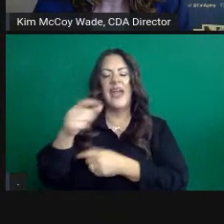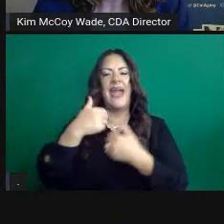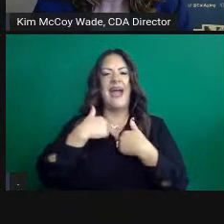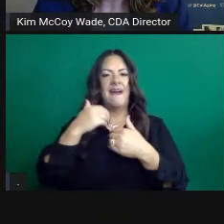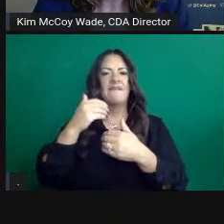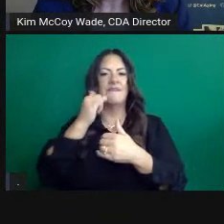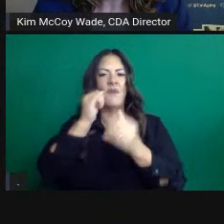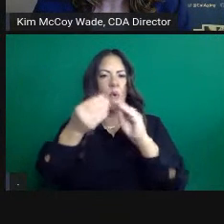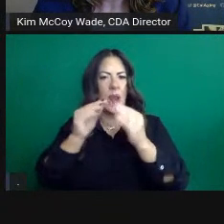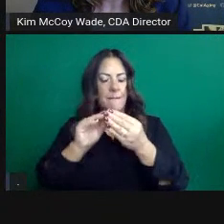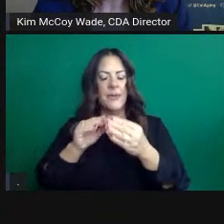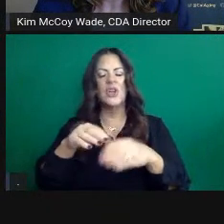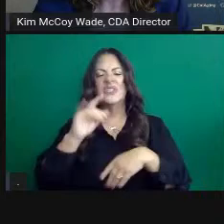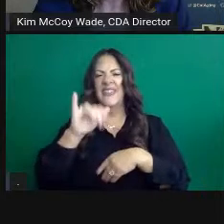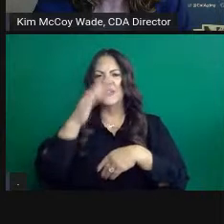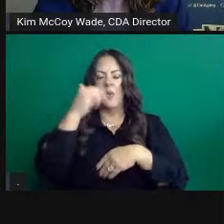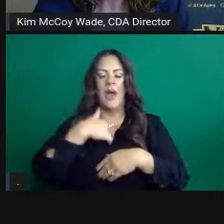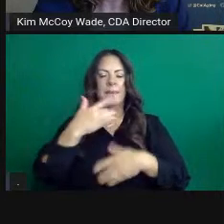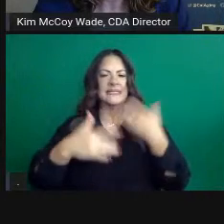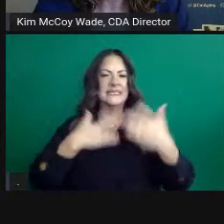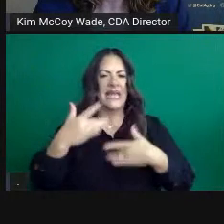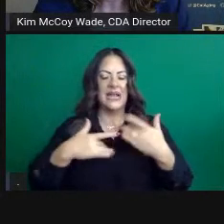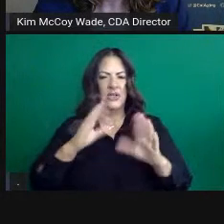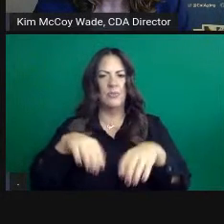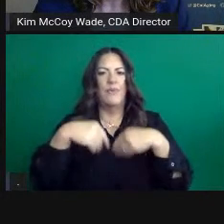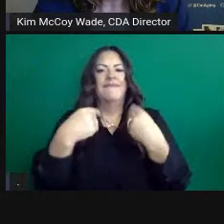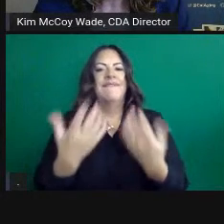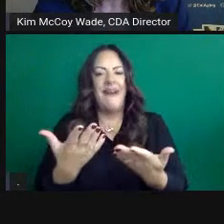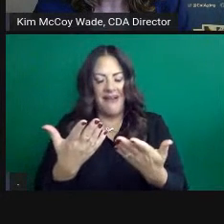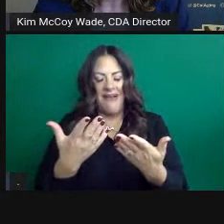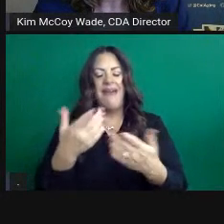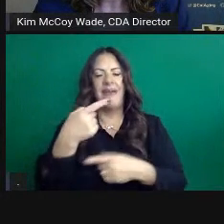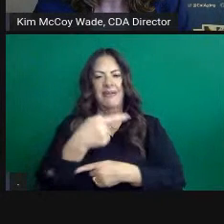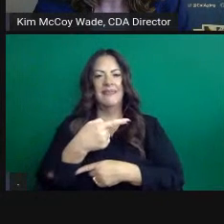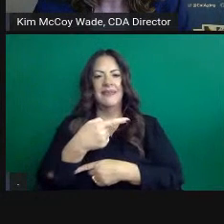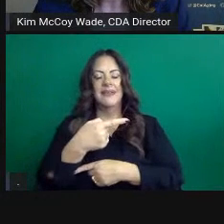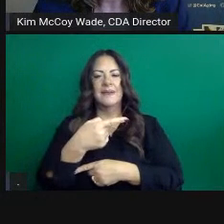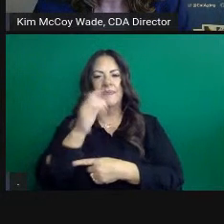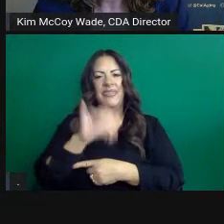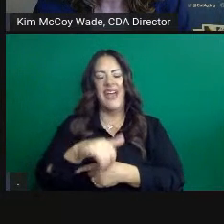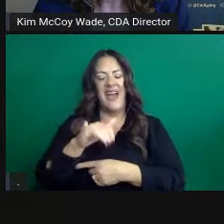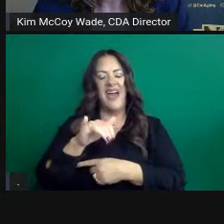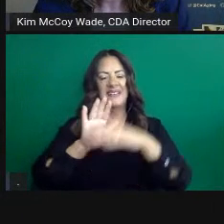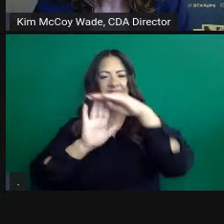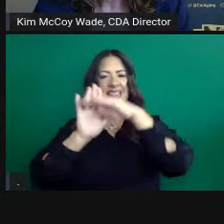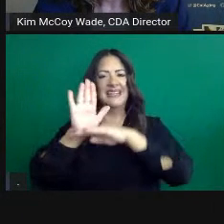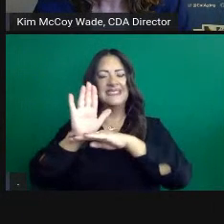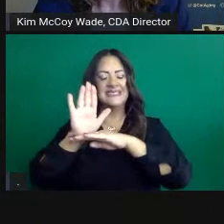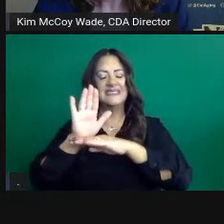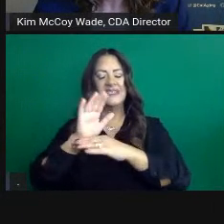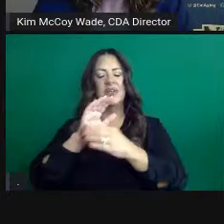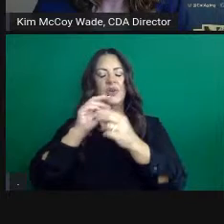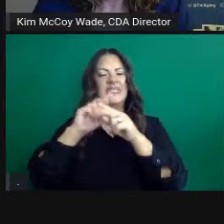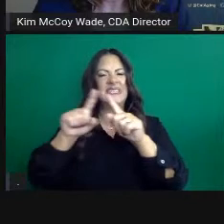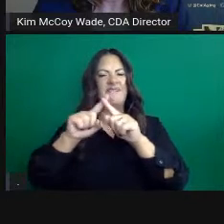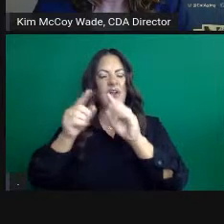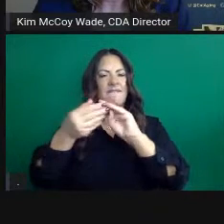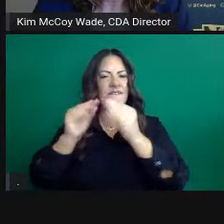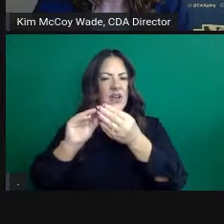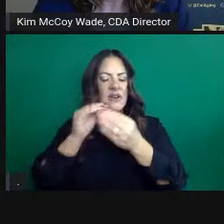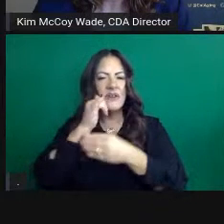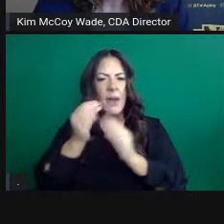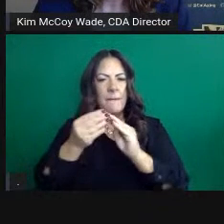those numbers. And I just am so pleased that this resource card has reached more than 18 million Californians through a whole range